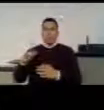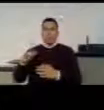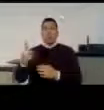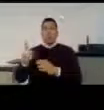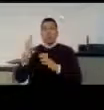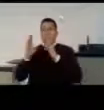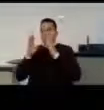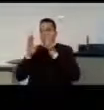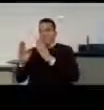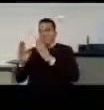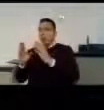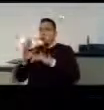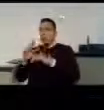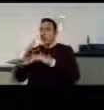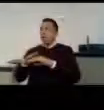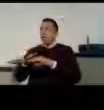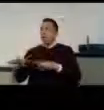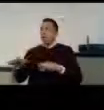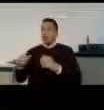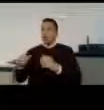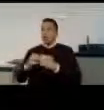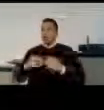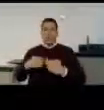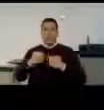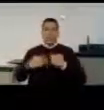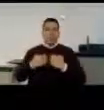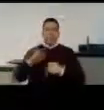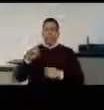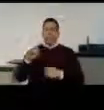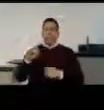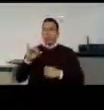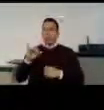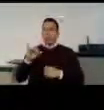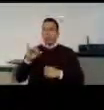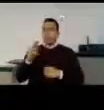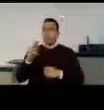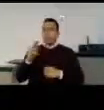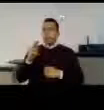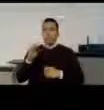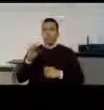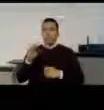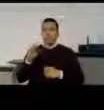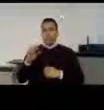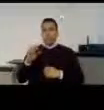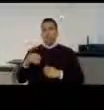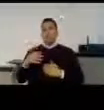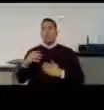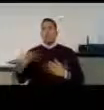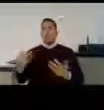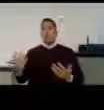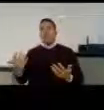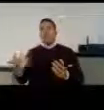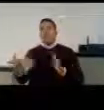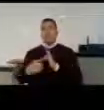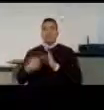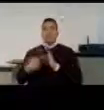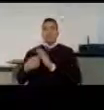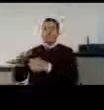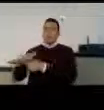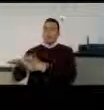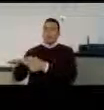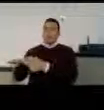are solely focused on children who have been classified with emotional disturbances, and sometimes they're spaces